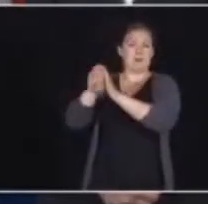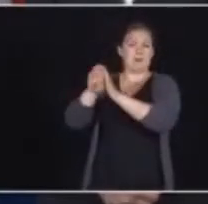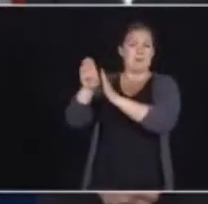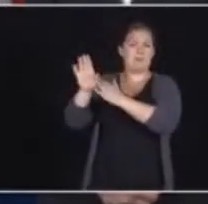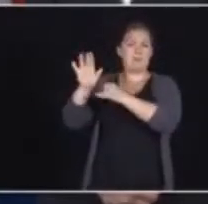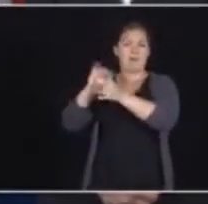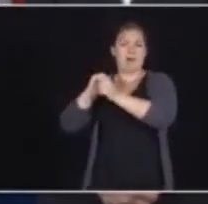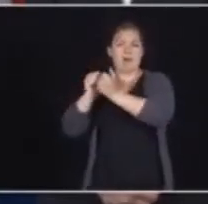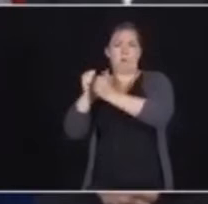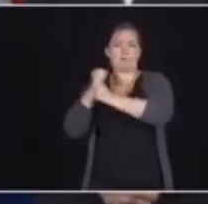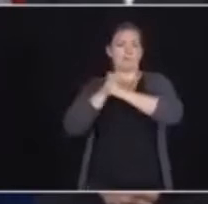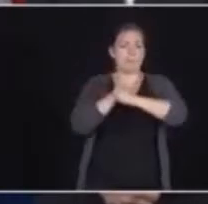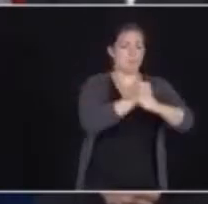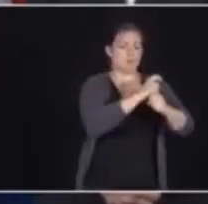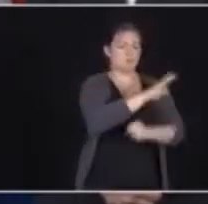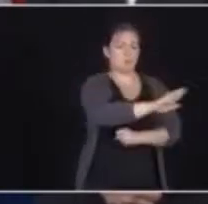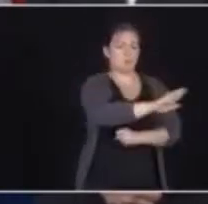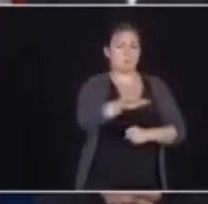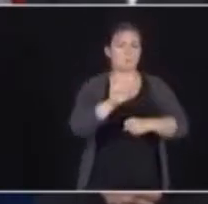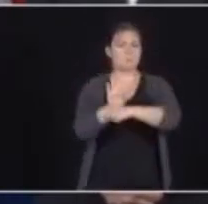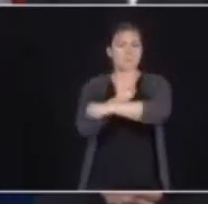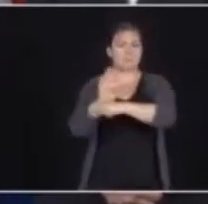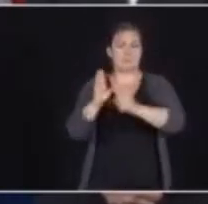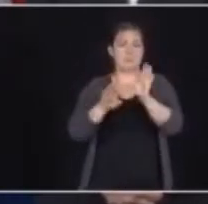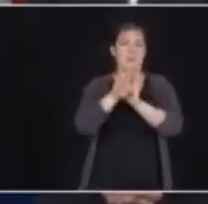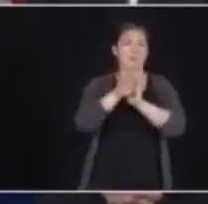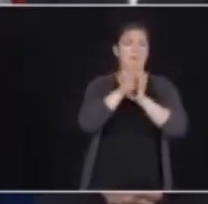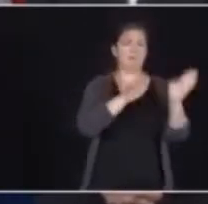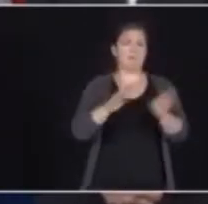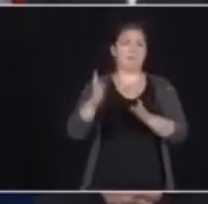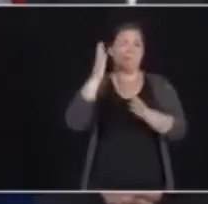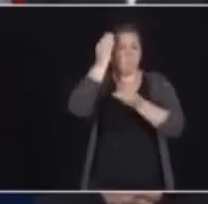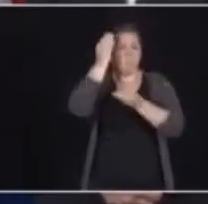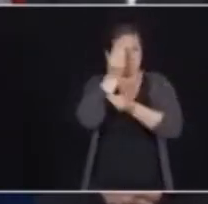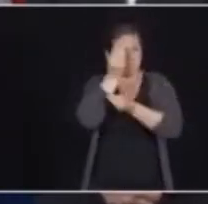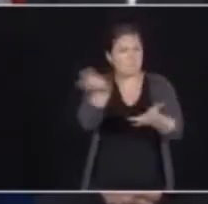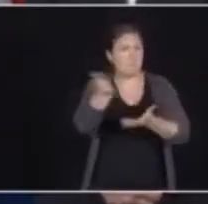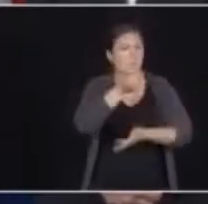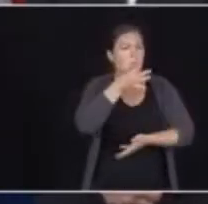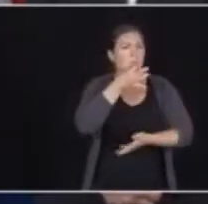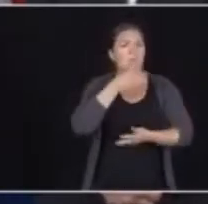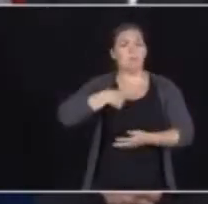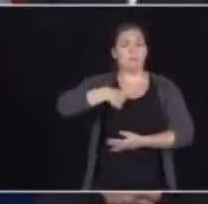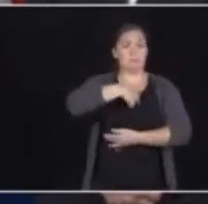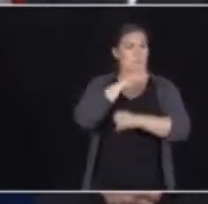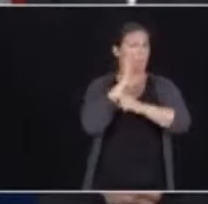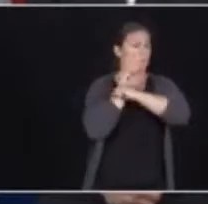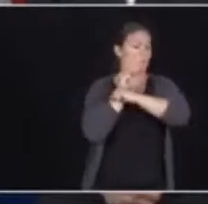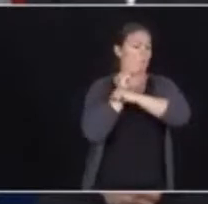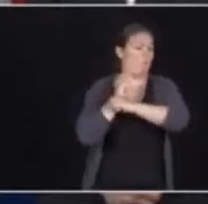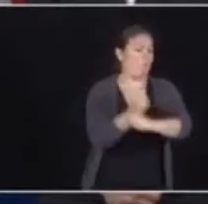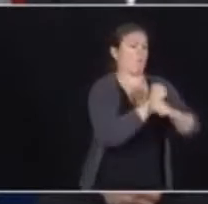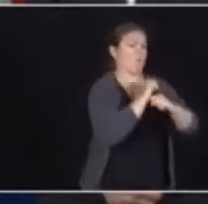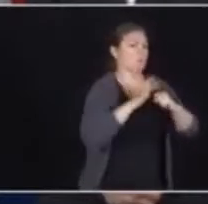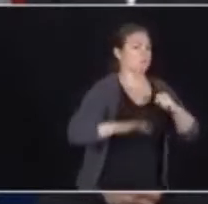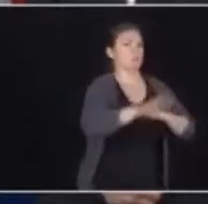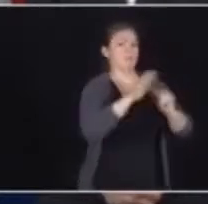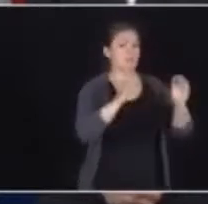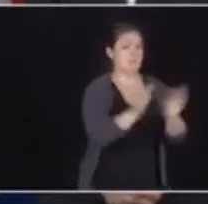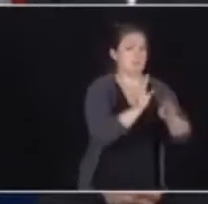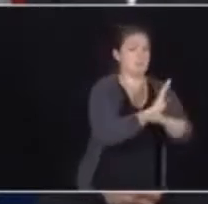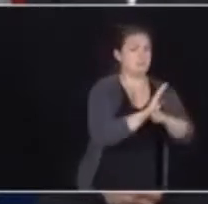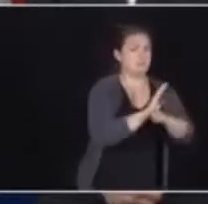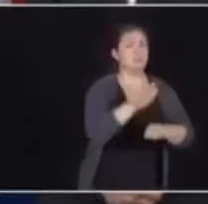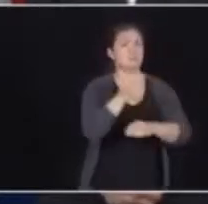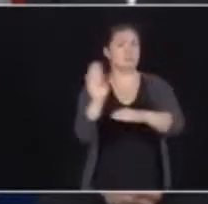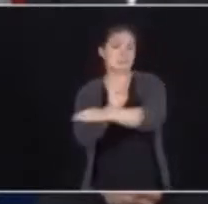rolling out a plan very shortly. But I just feel we have to protect the really good businesses,